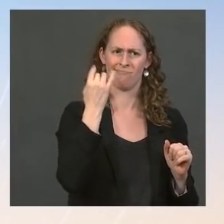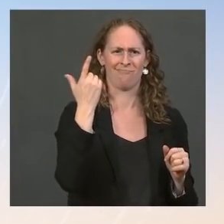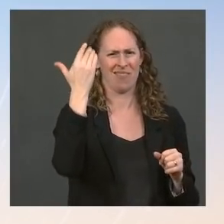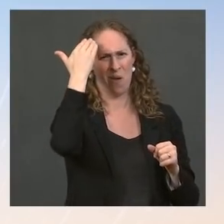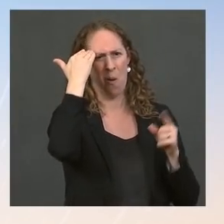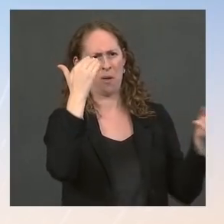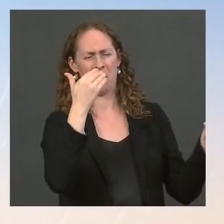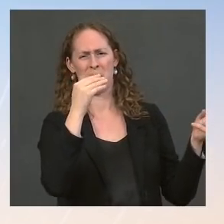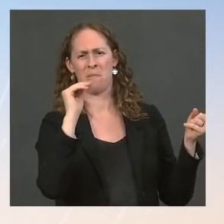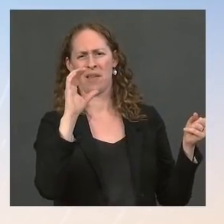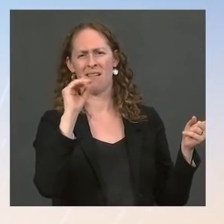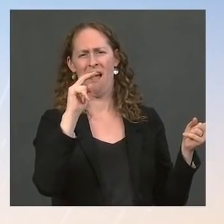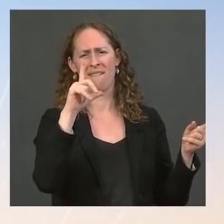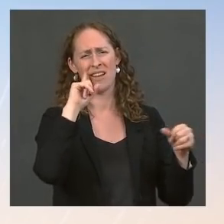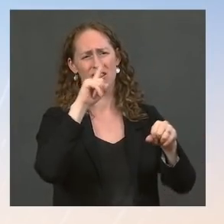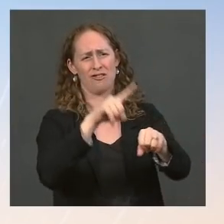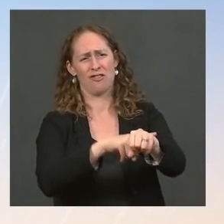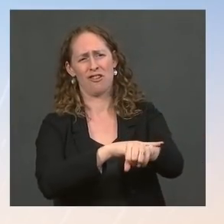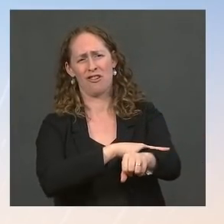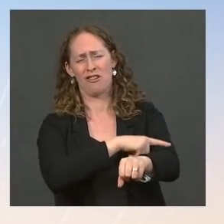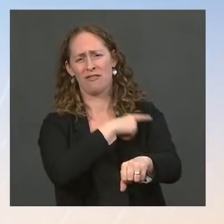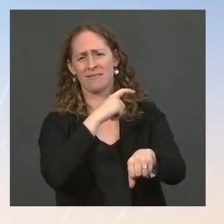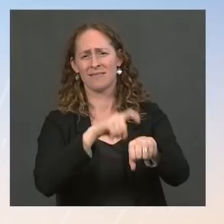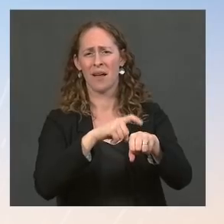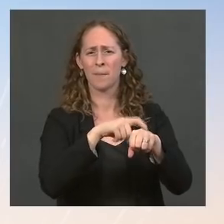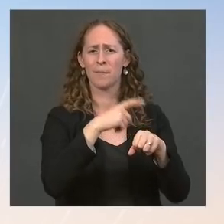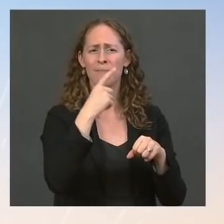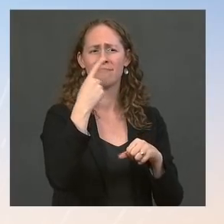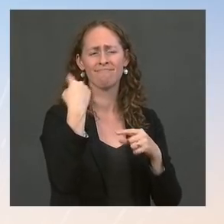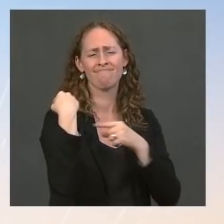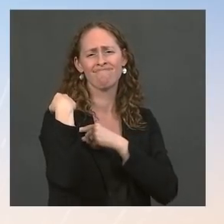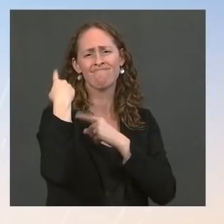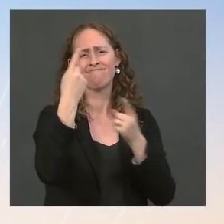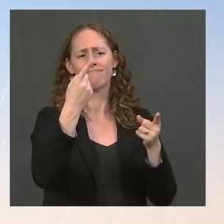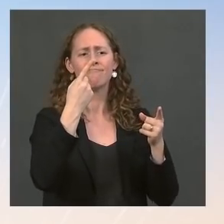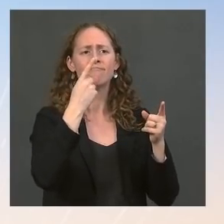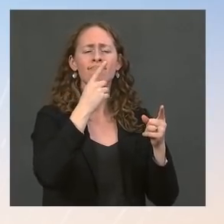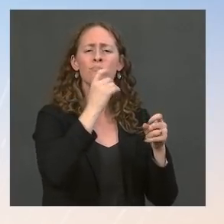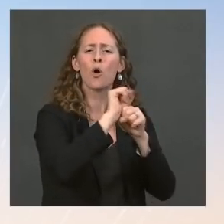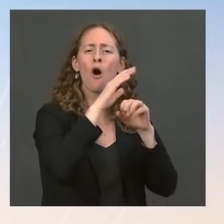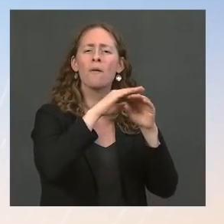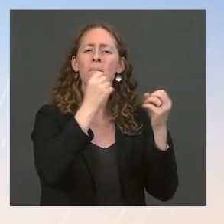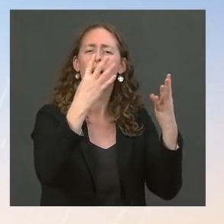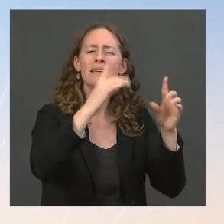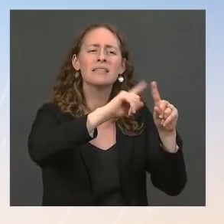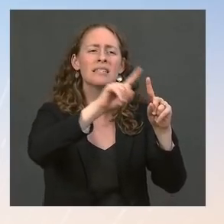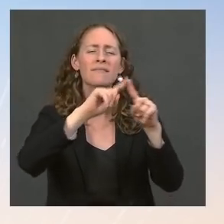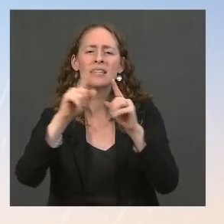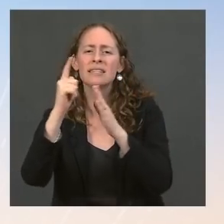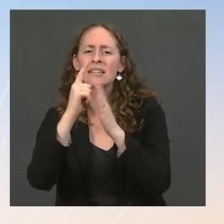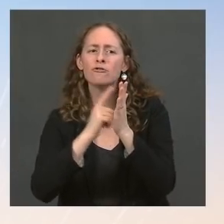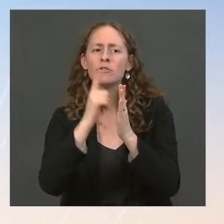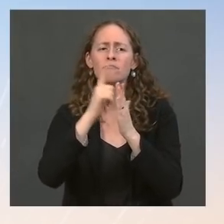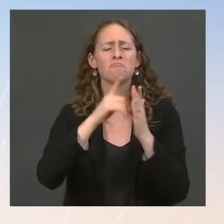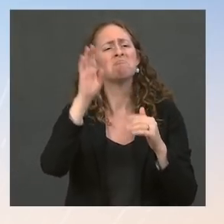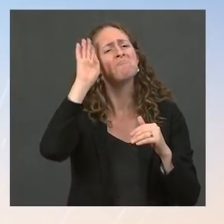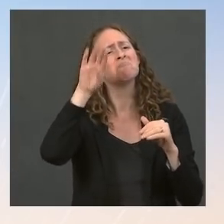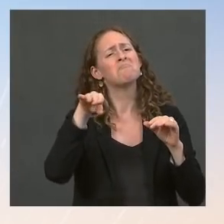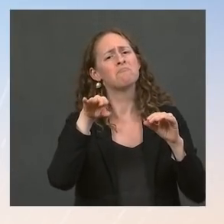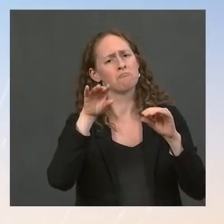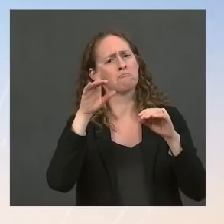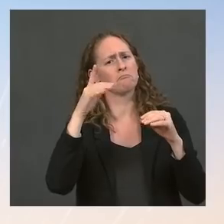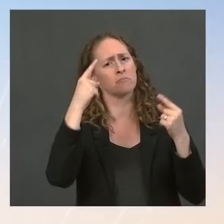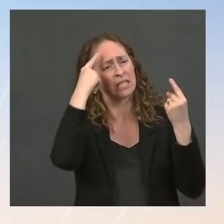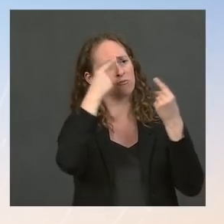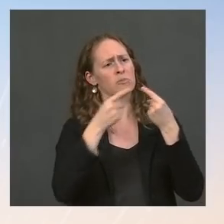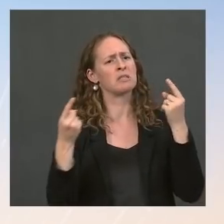on legislation and on initiatives in the past. There are obviously clear areas of strong disagreement. And that's okay. The president's clear-eyed about